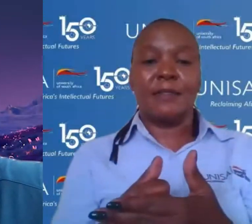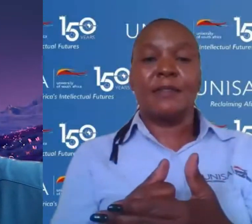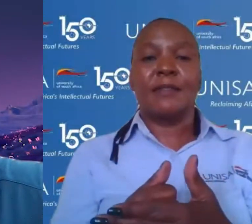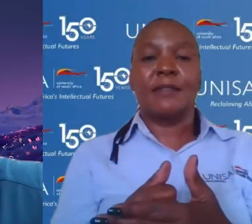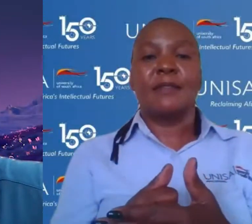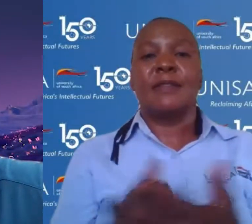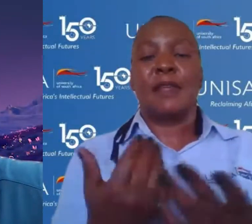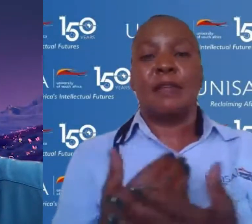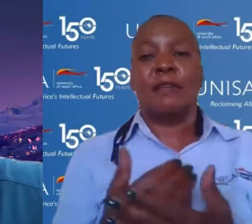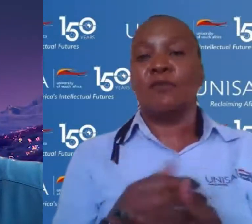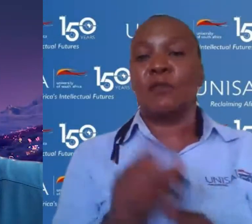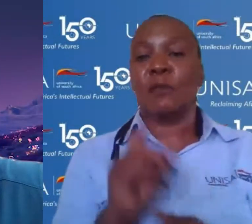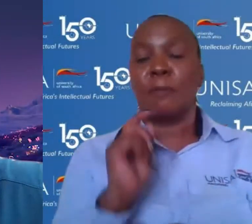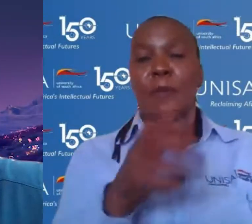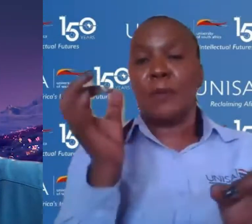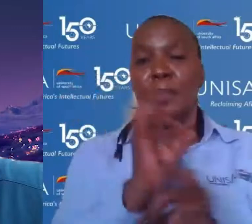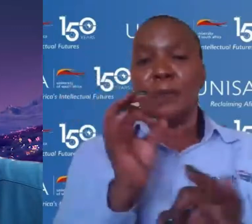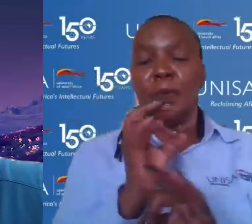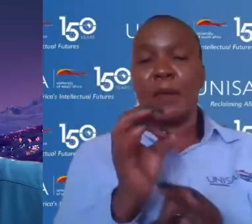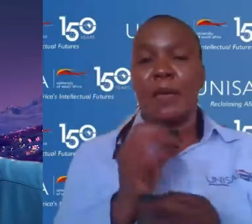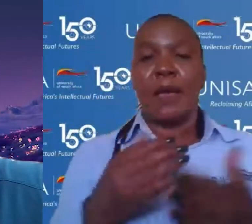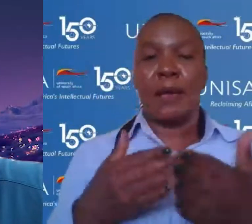paid the minimum